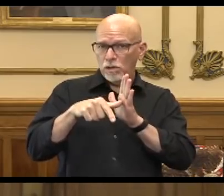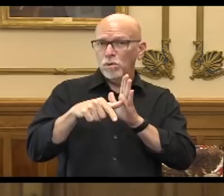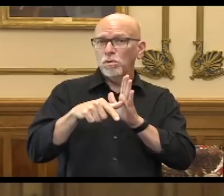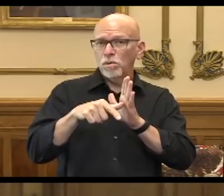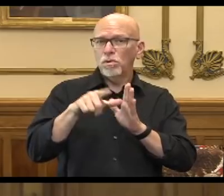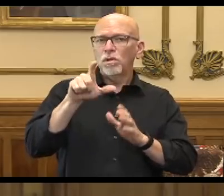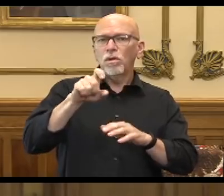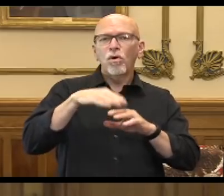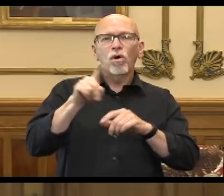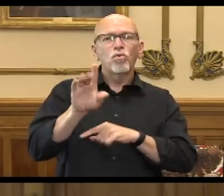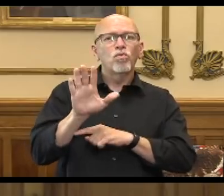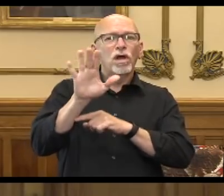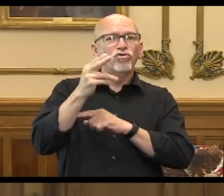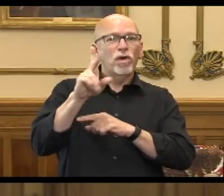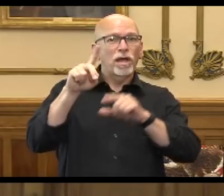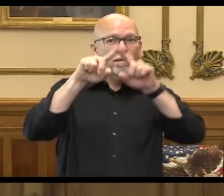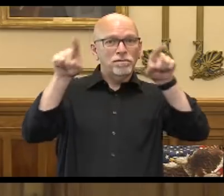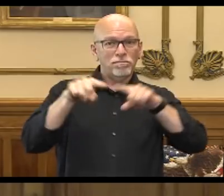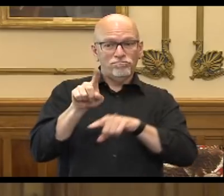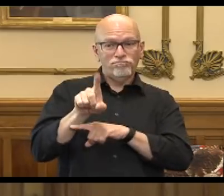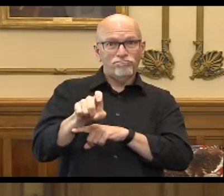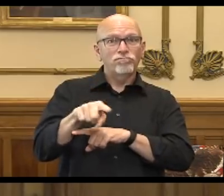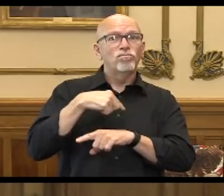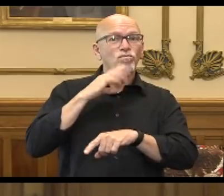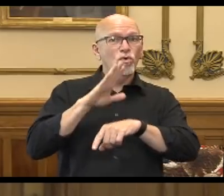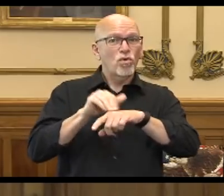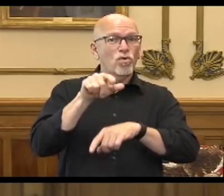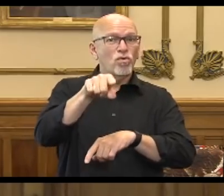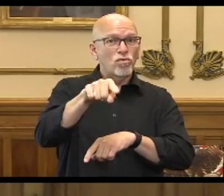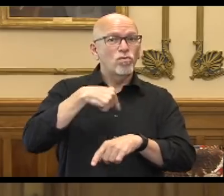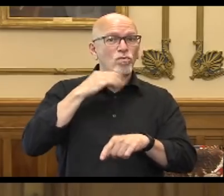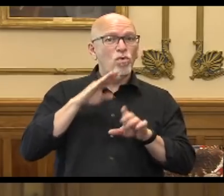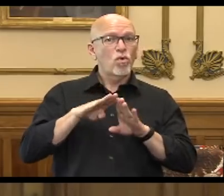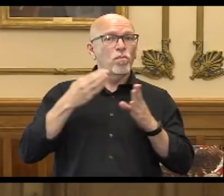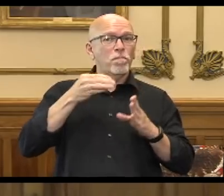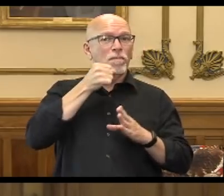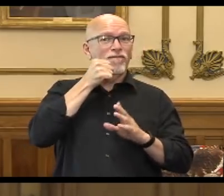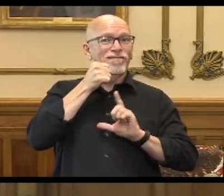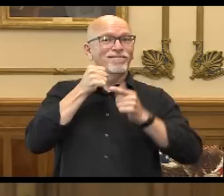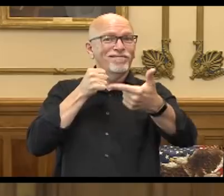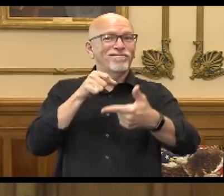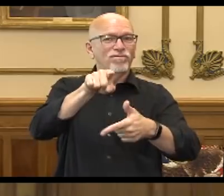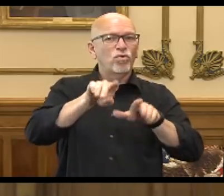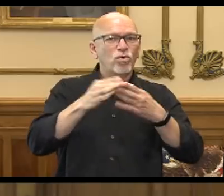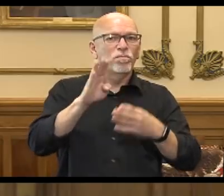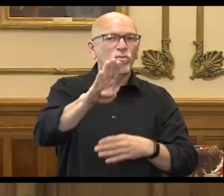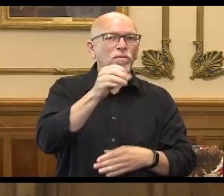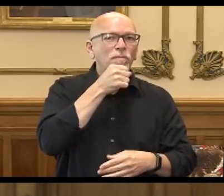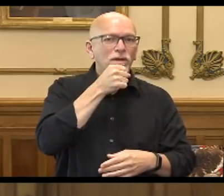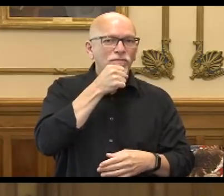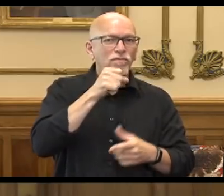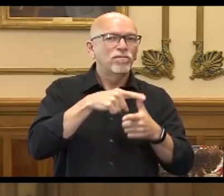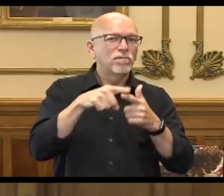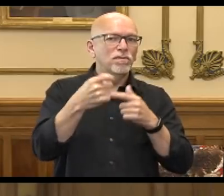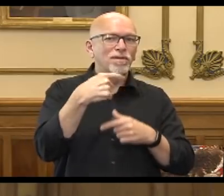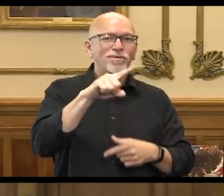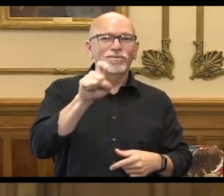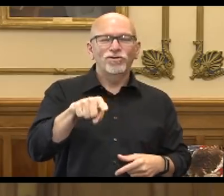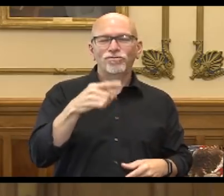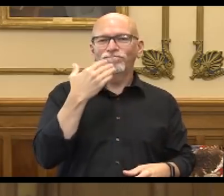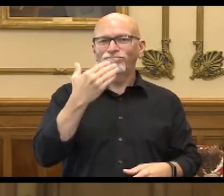can click the raise your hand button. When your name is called, we will unmute your microphone, and then you also will have to unmute your